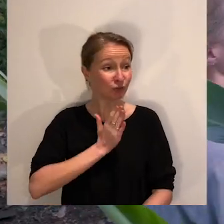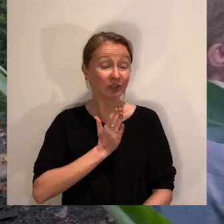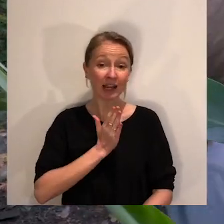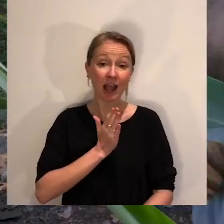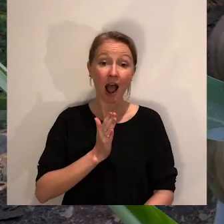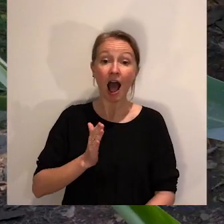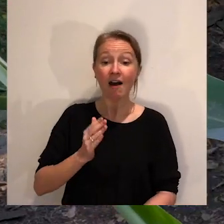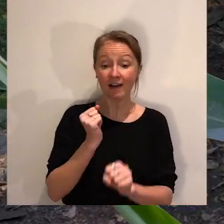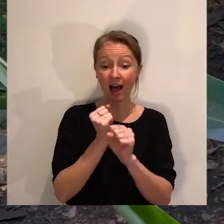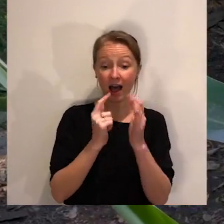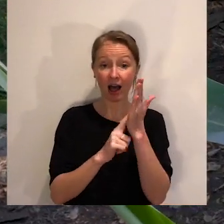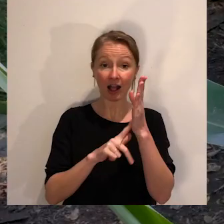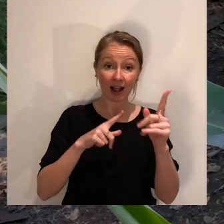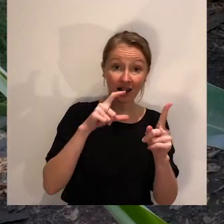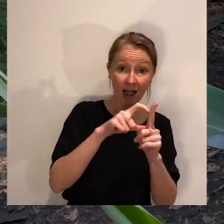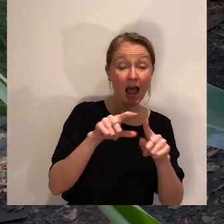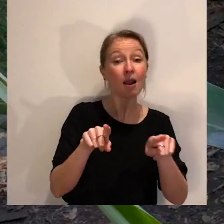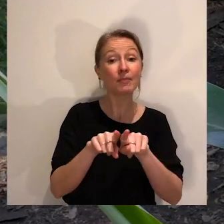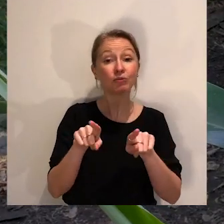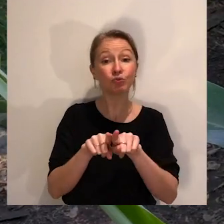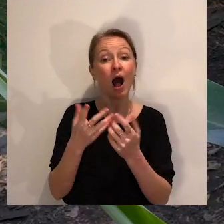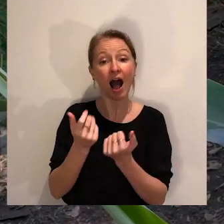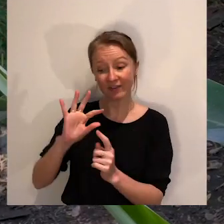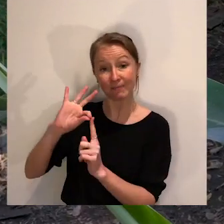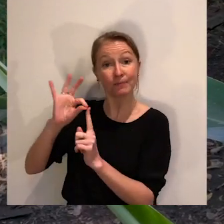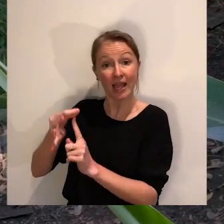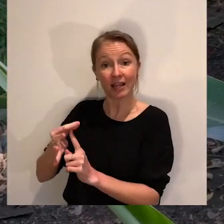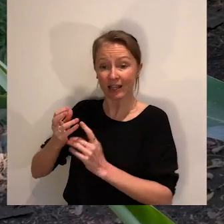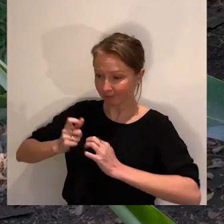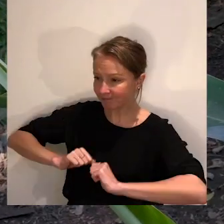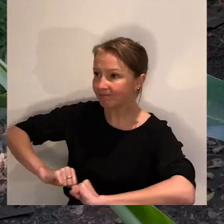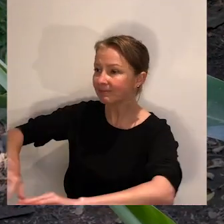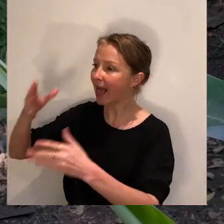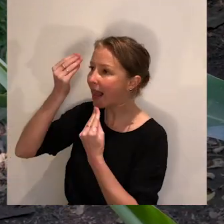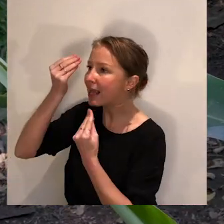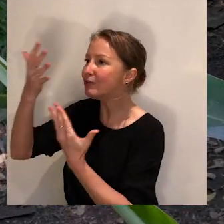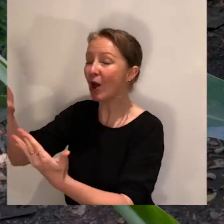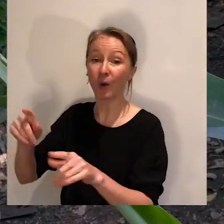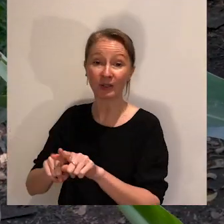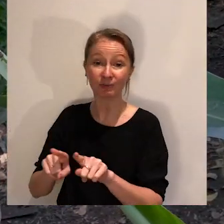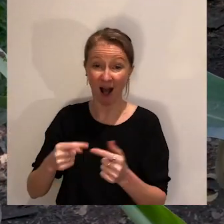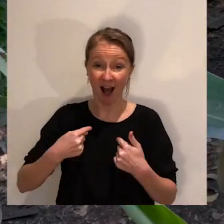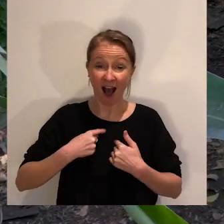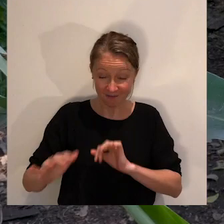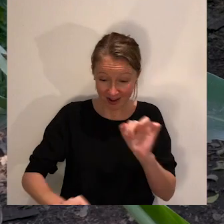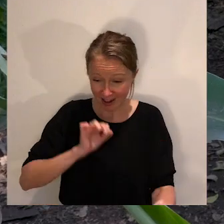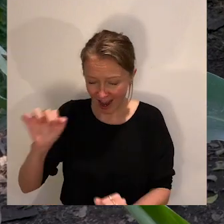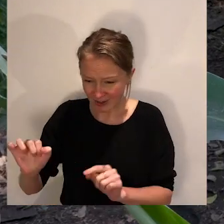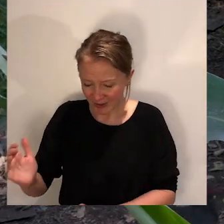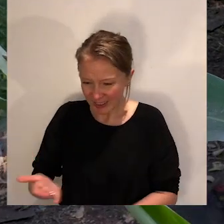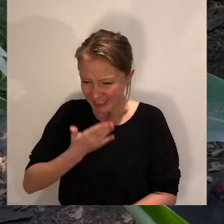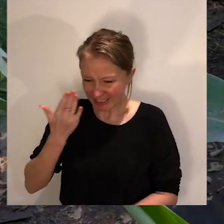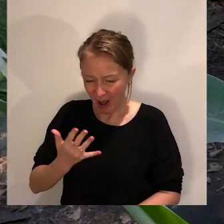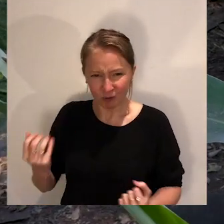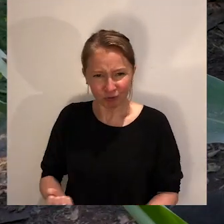and having cleaned up after him, I can 100% say, yes, that scent is in the urine as well. Do you smell a little bit like a binturong